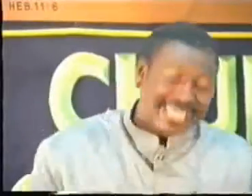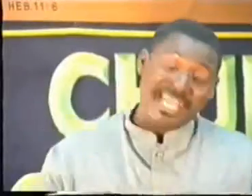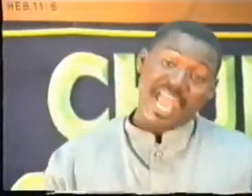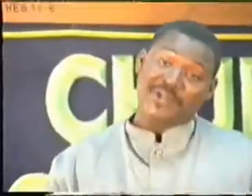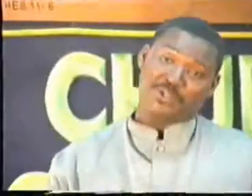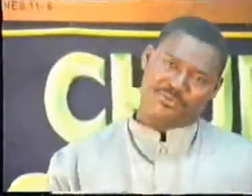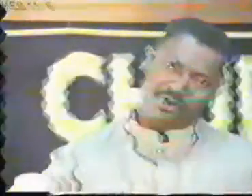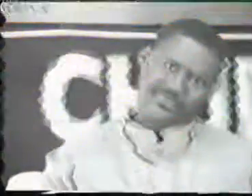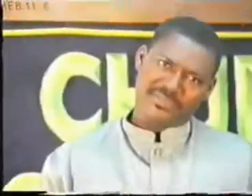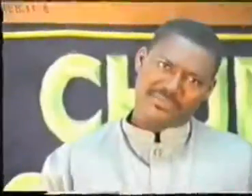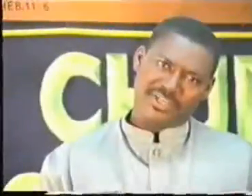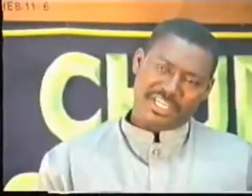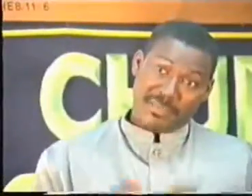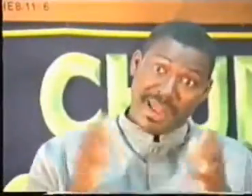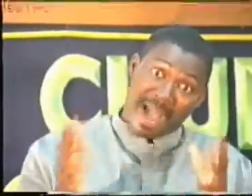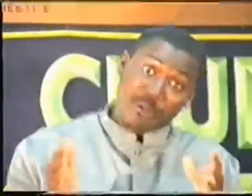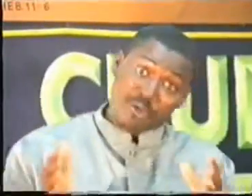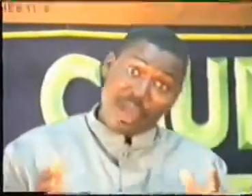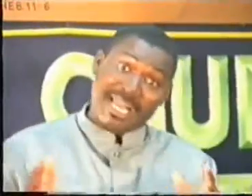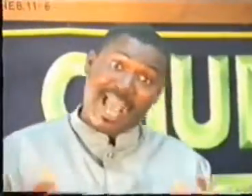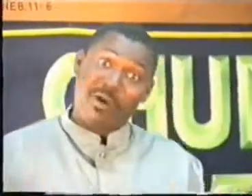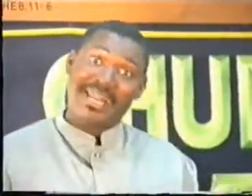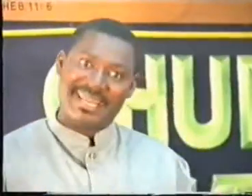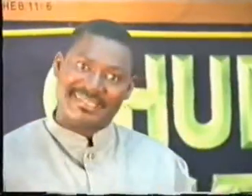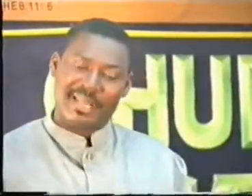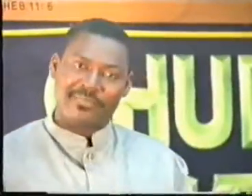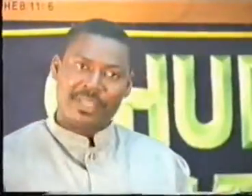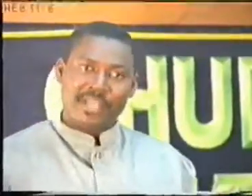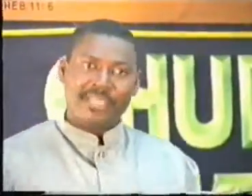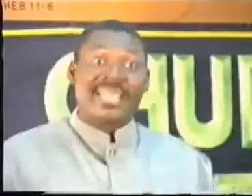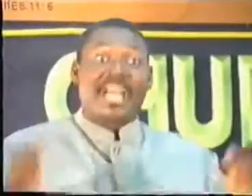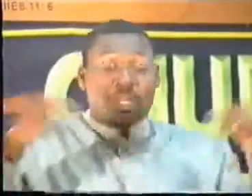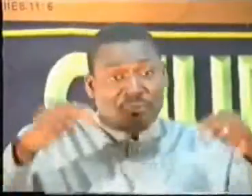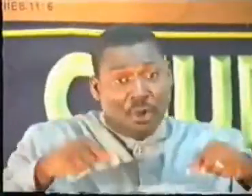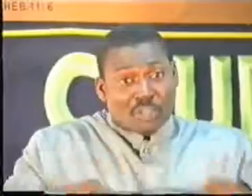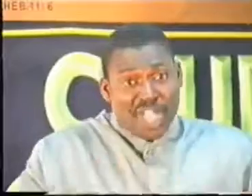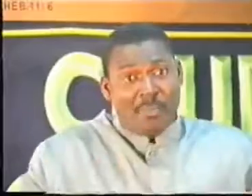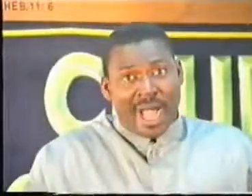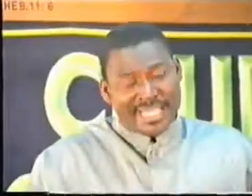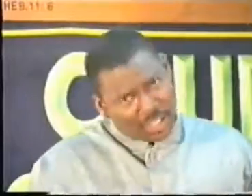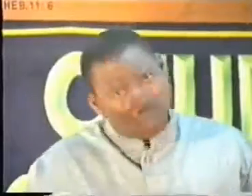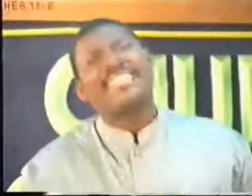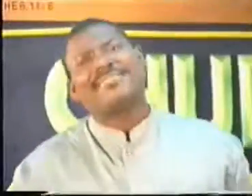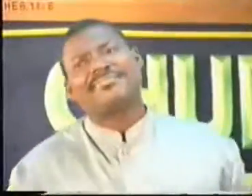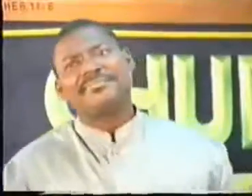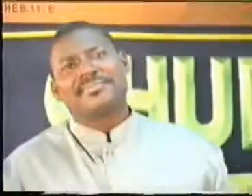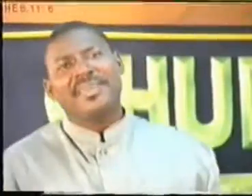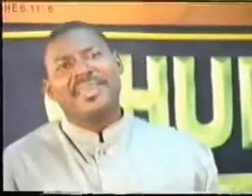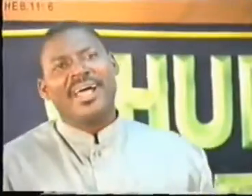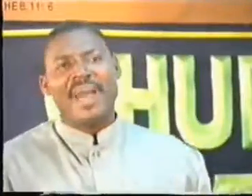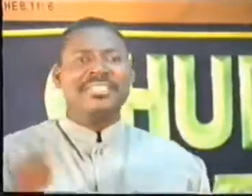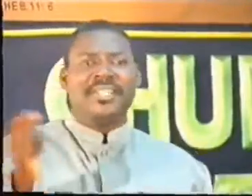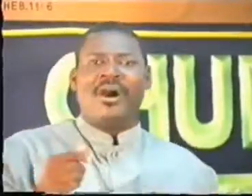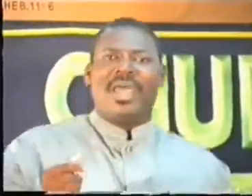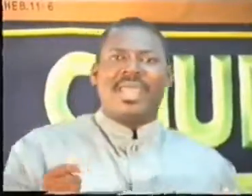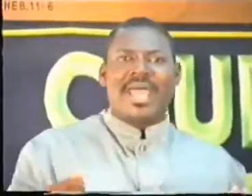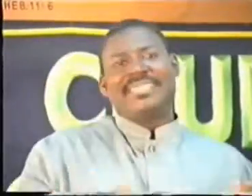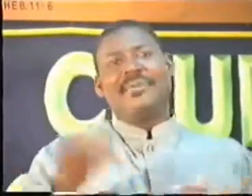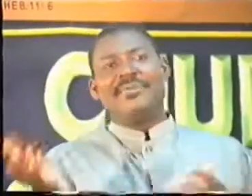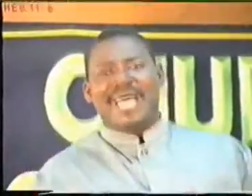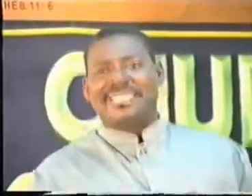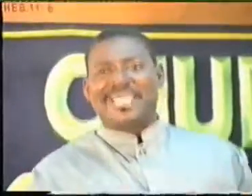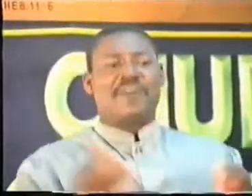se ye ye a christopher ye menam bible so e kai ene den ne se se christopher ko hwemu a ye di collection and unto no